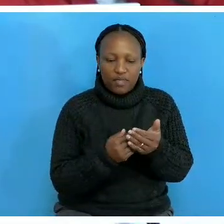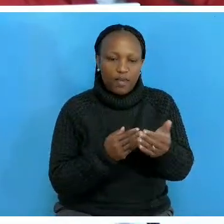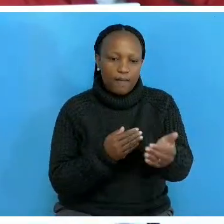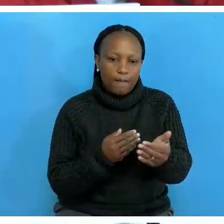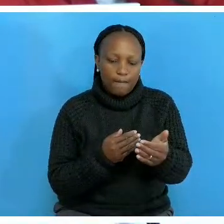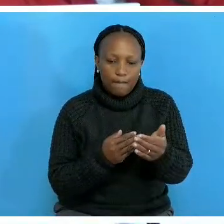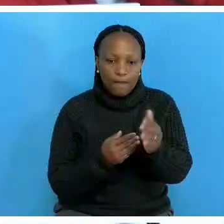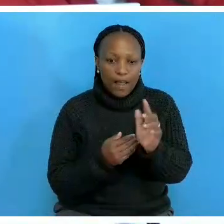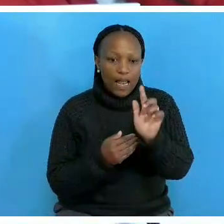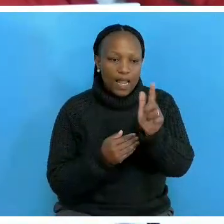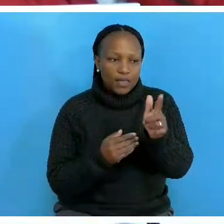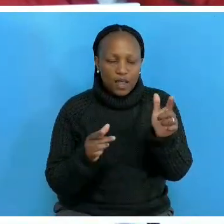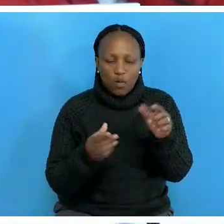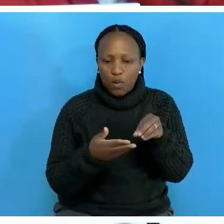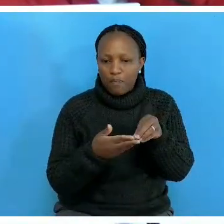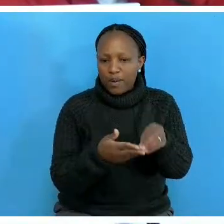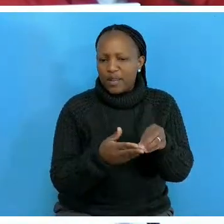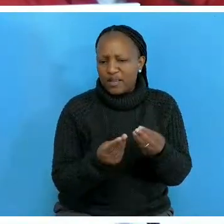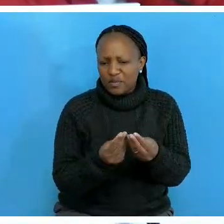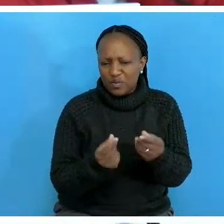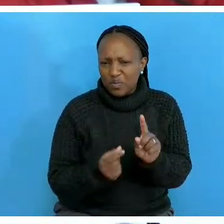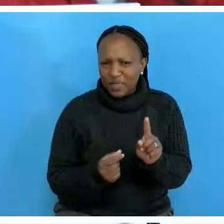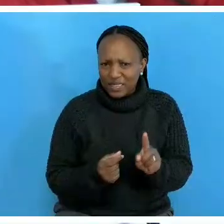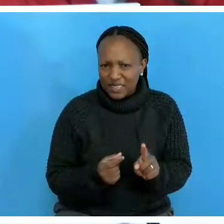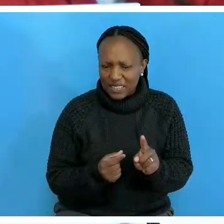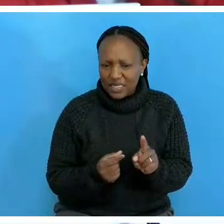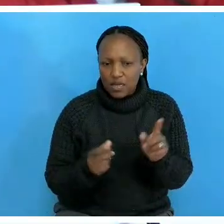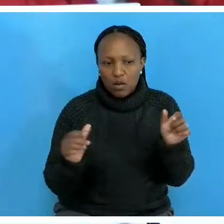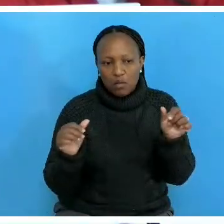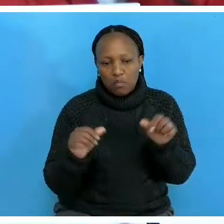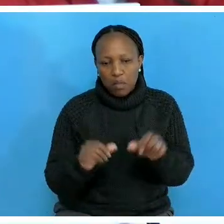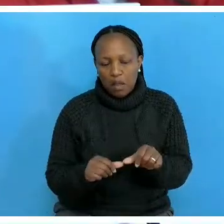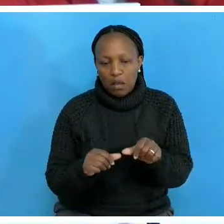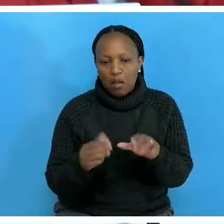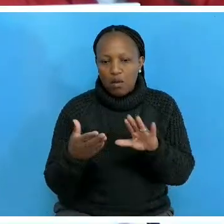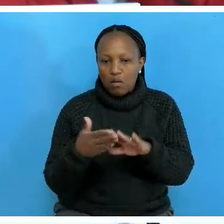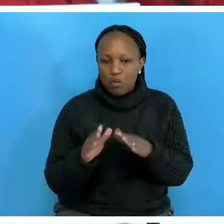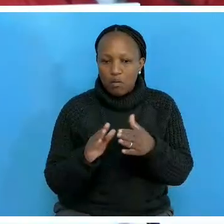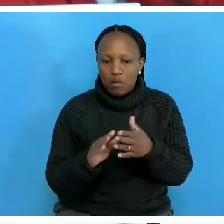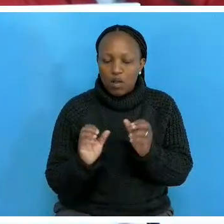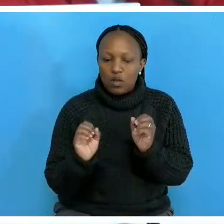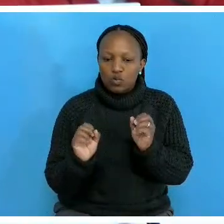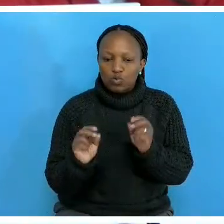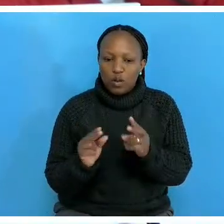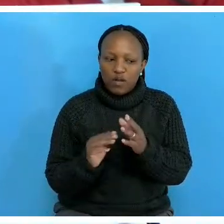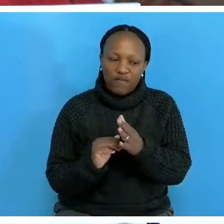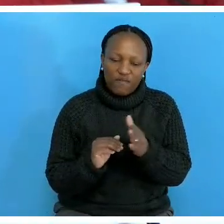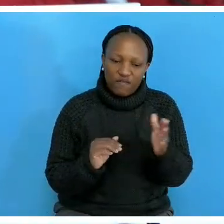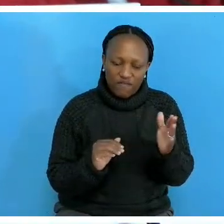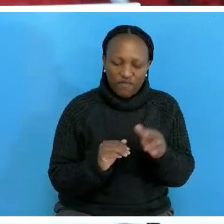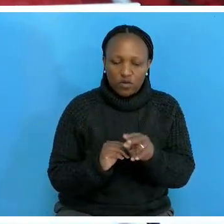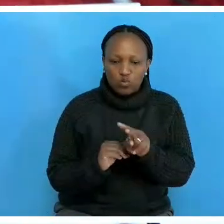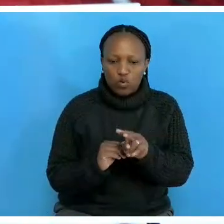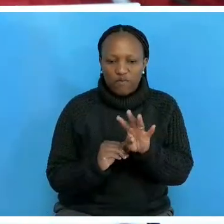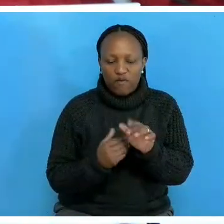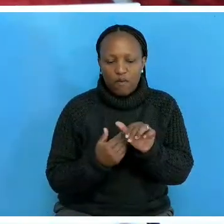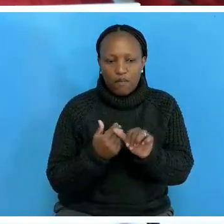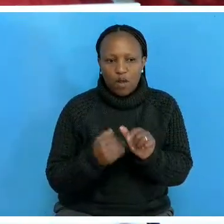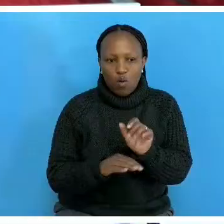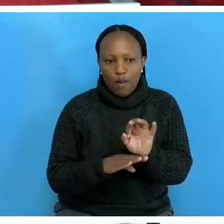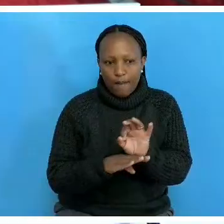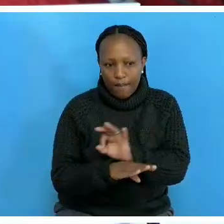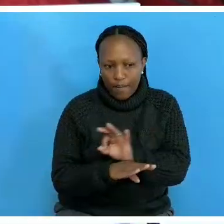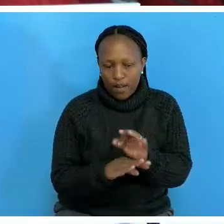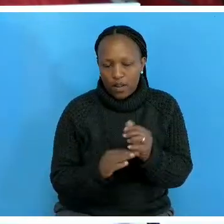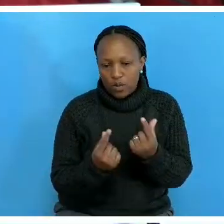bring to the communities? Then we need to come to the community and say, for the next 12 to 24 months, this is what we are planning on